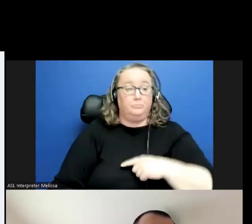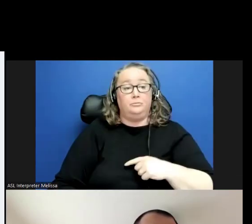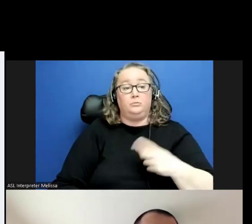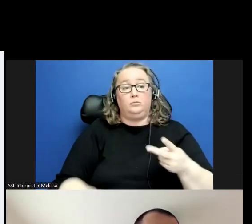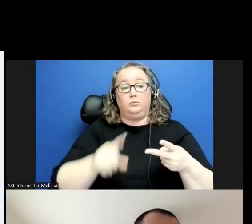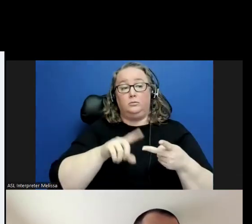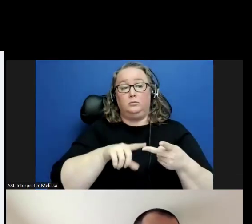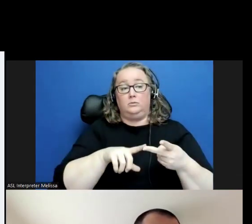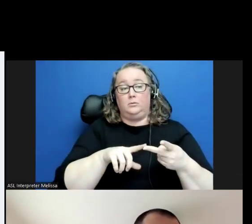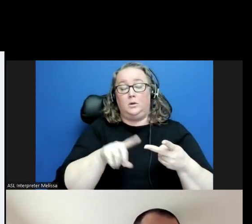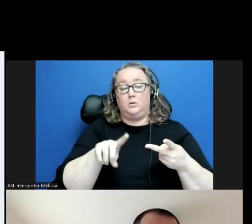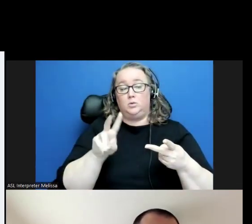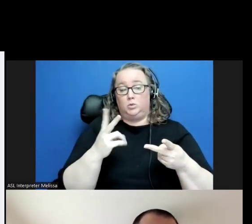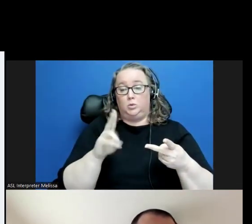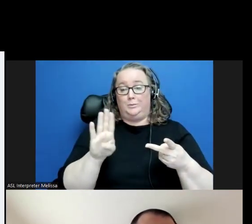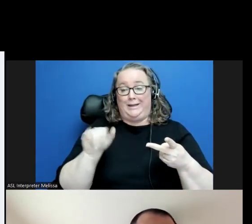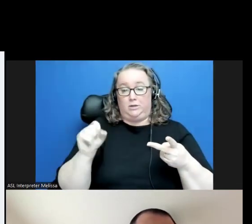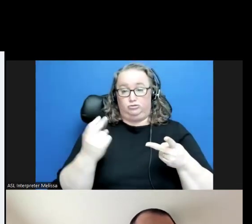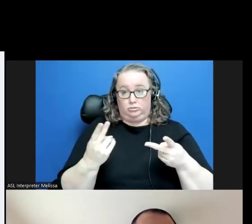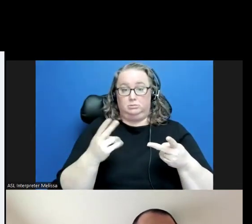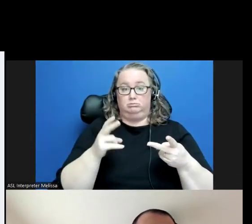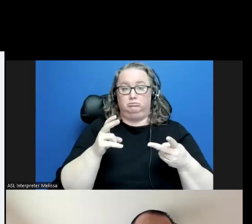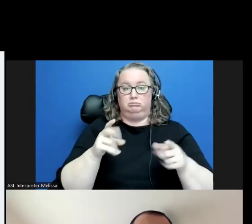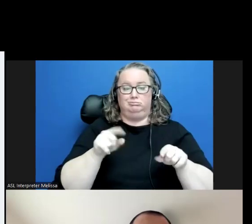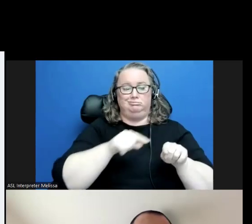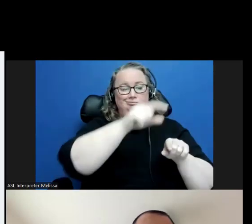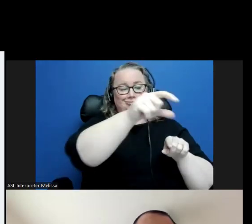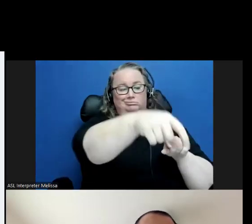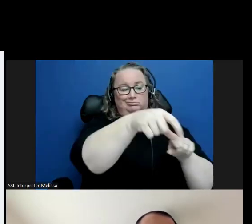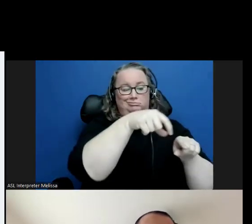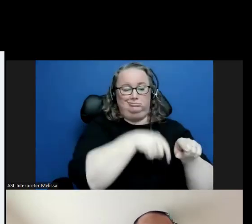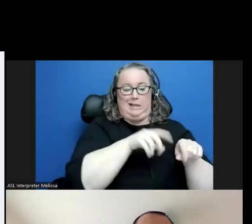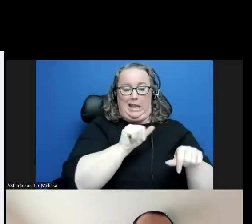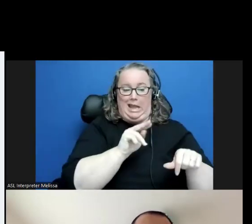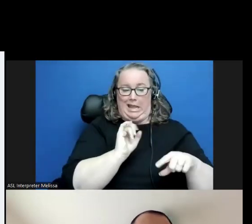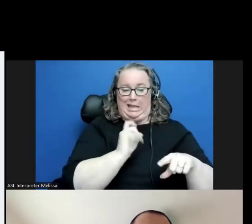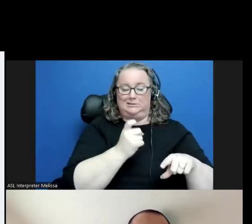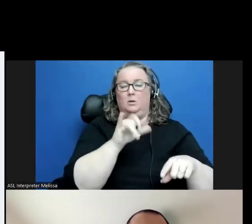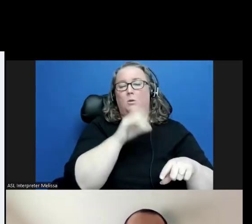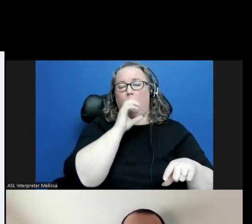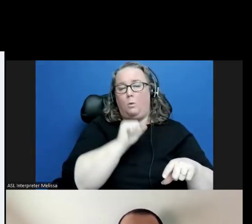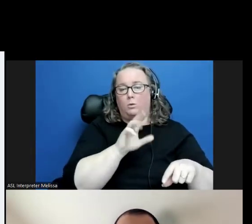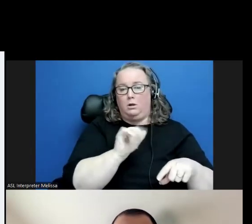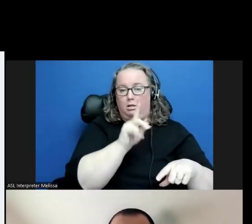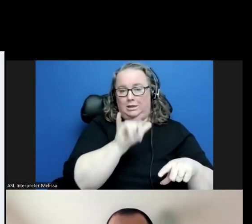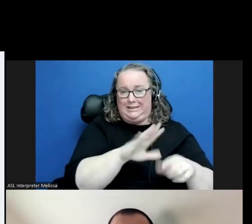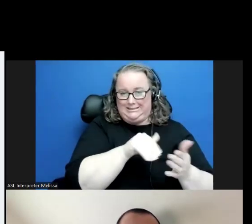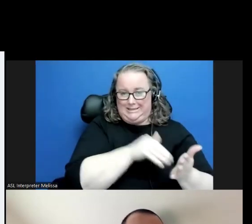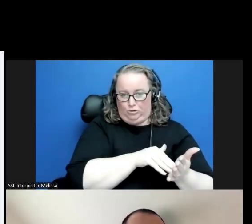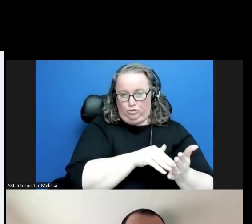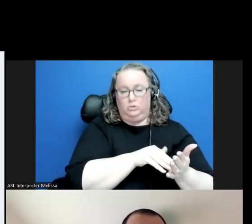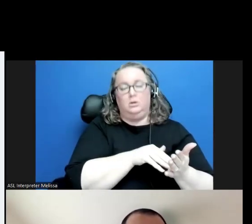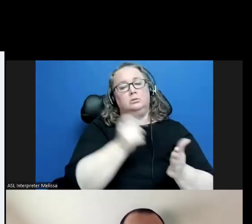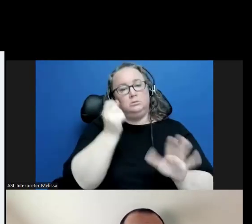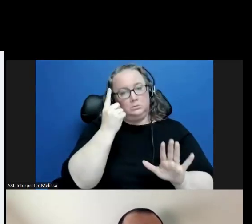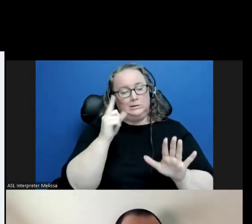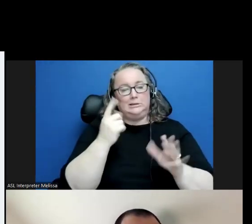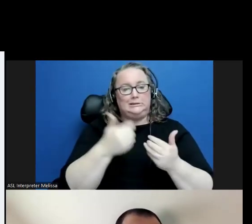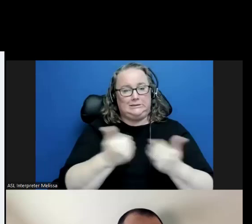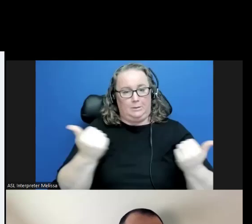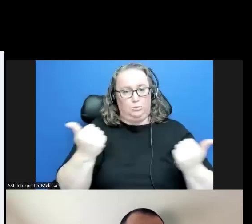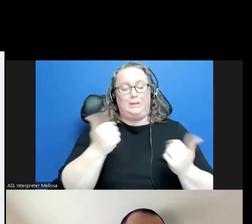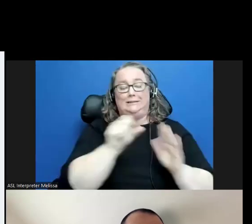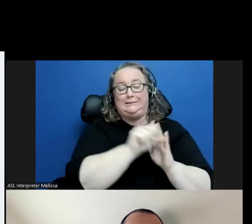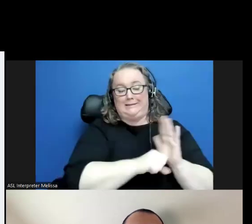two Bridgewater Annex units, as discussed earlier, are in the Old Colony Correctional Center, which is a separate state